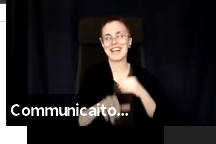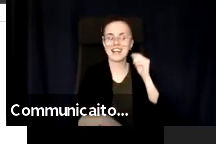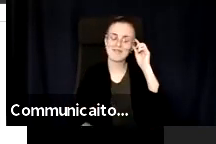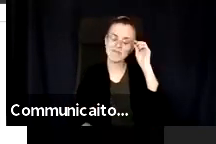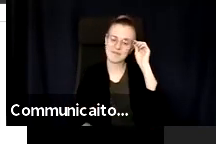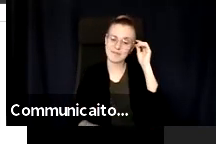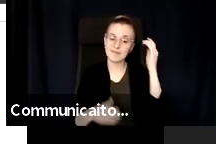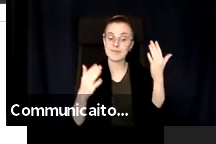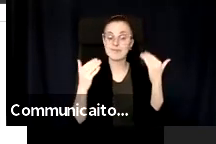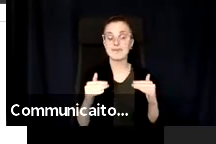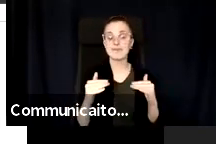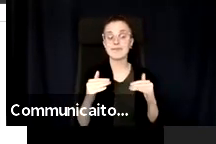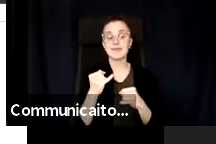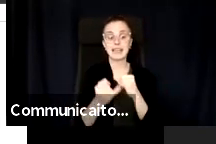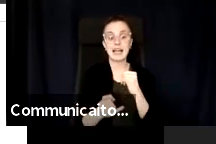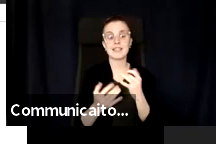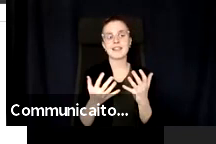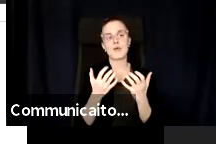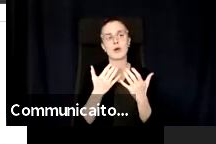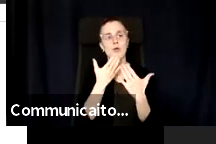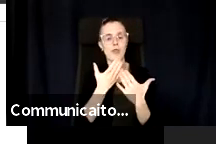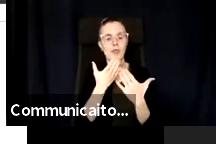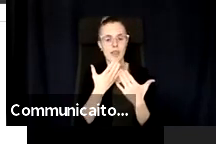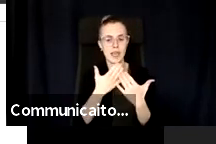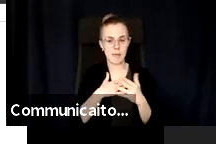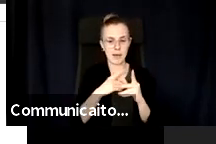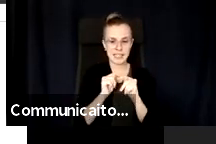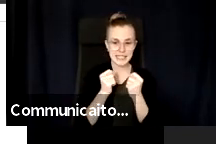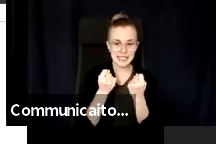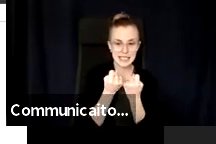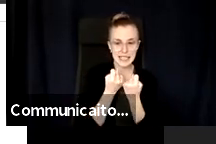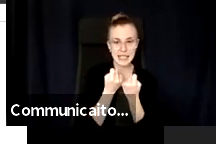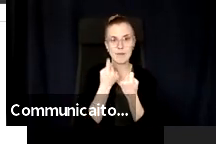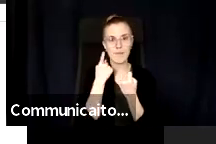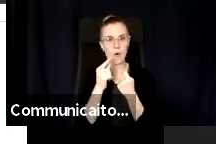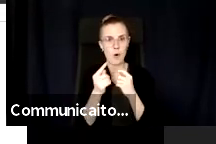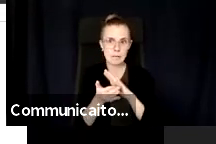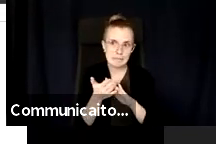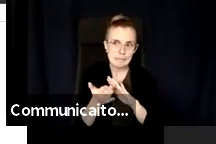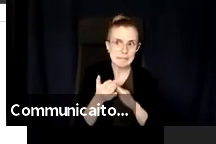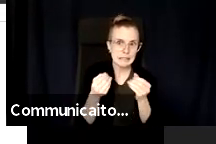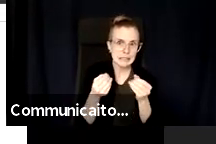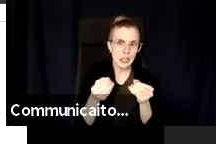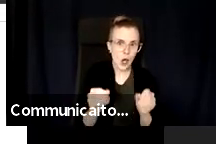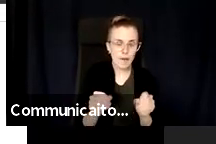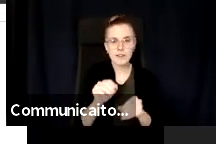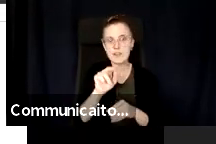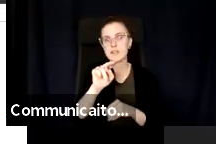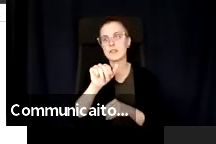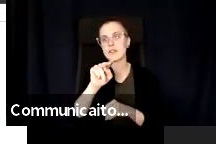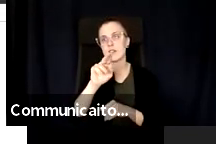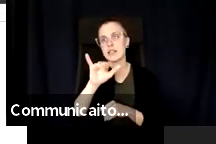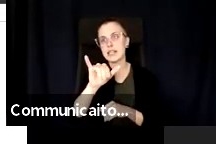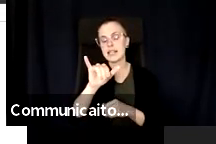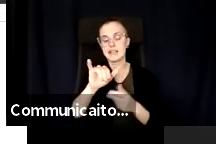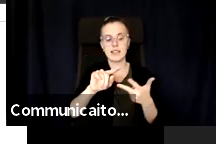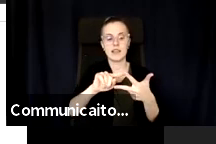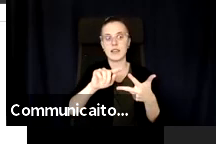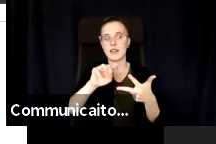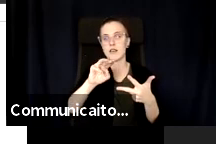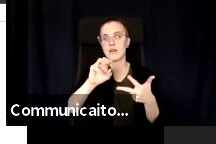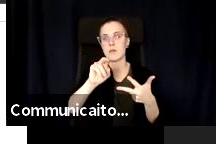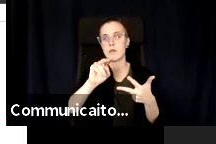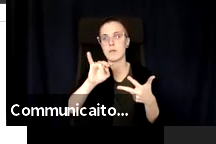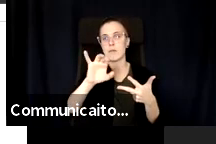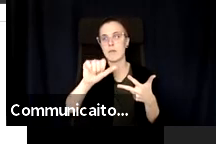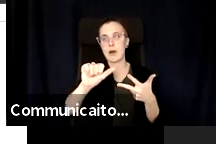to thank my team for keeping the lights on in the office and keeping things moving. To Nancy, Monica, and Lindsay, y'all do a